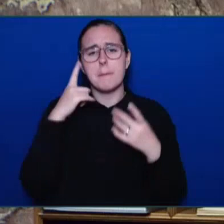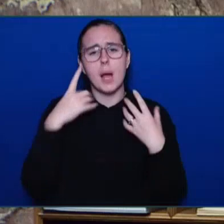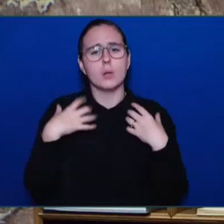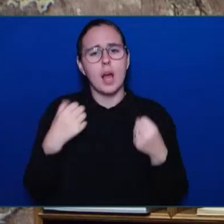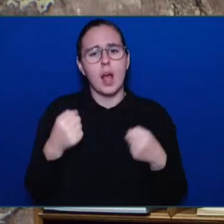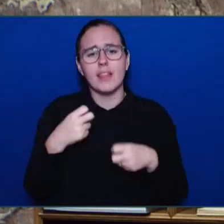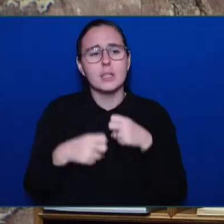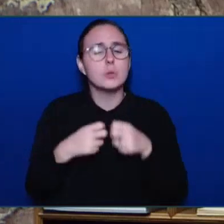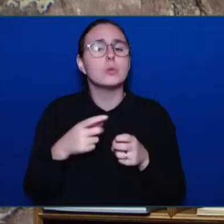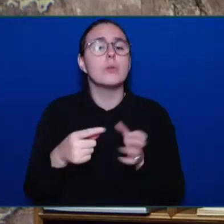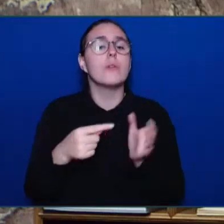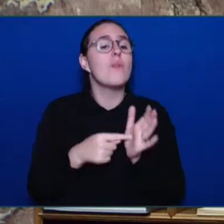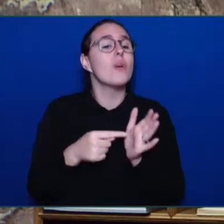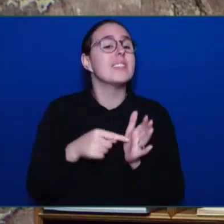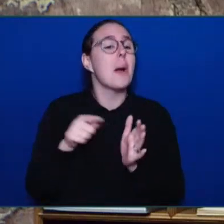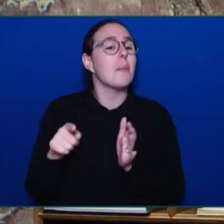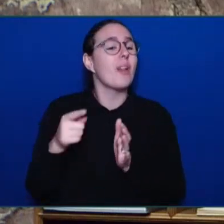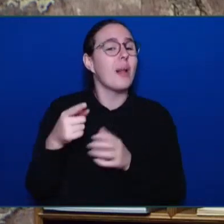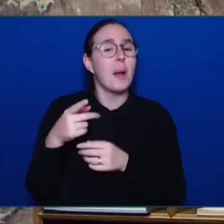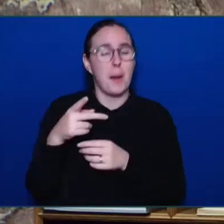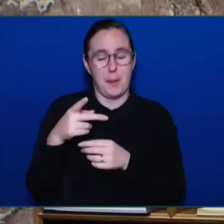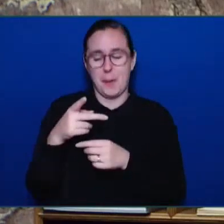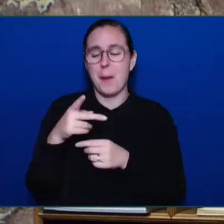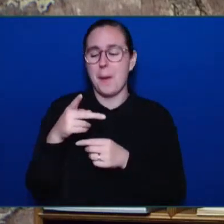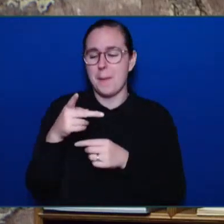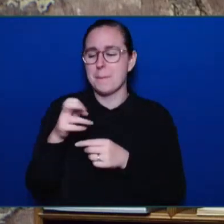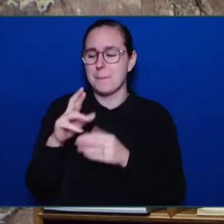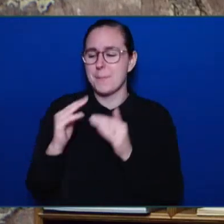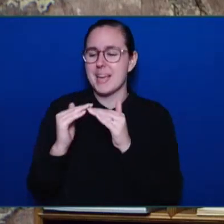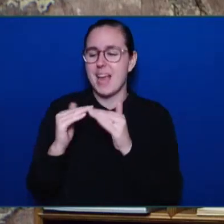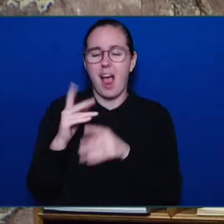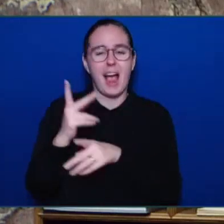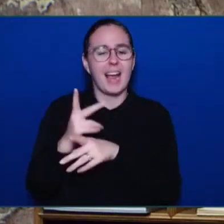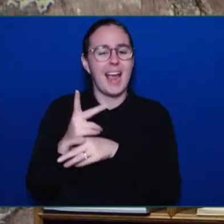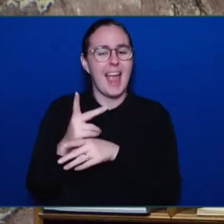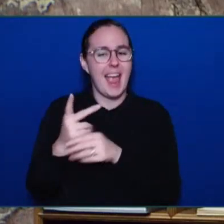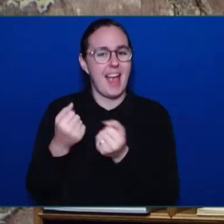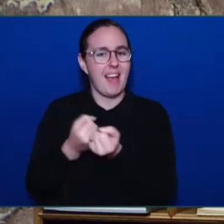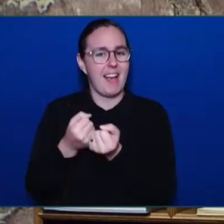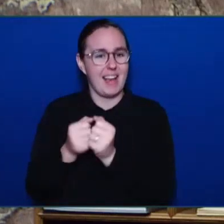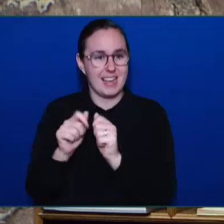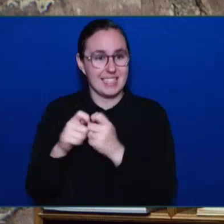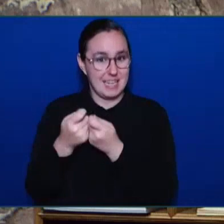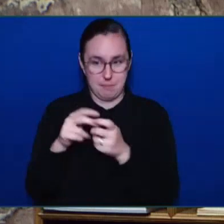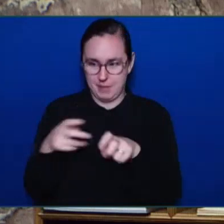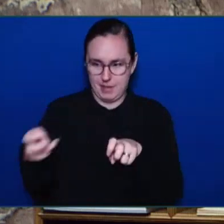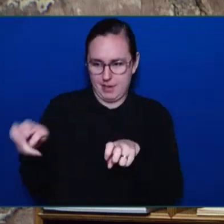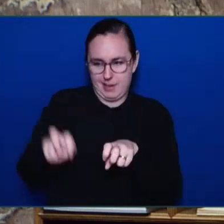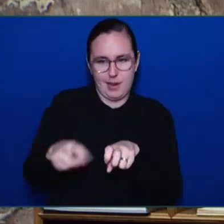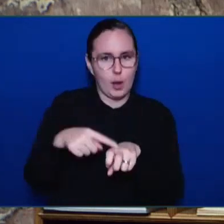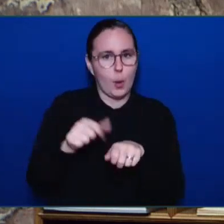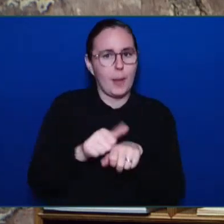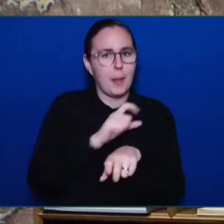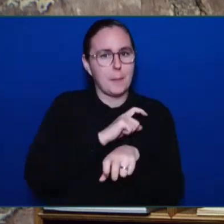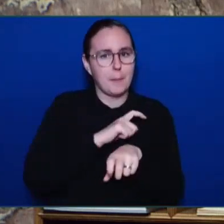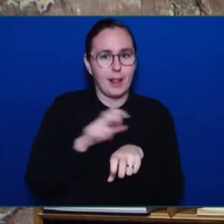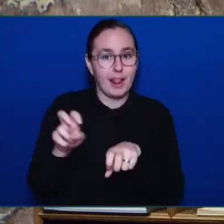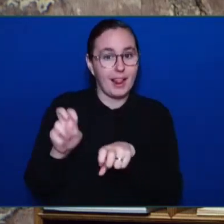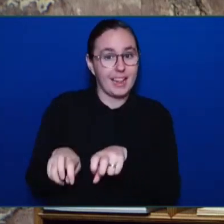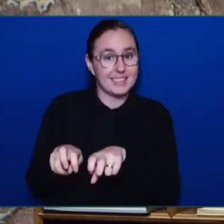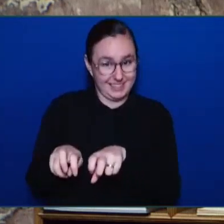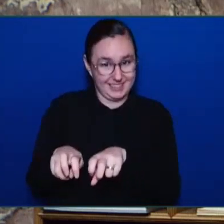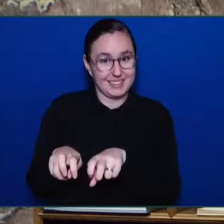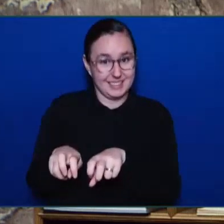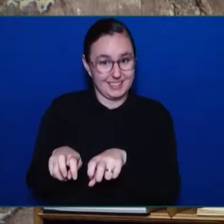communities have been asking for, Honourable Speaker, that police have been asking for. Those are initiatives that this government has taken and will continue